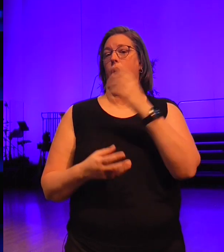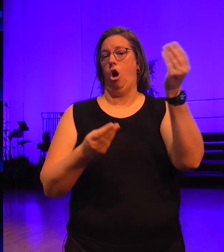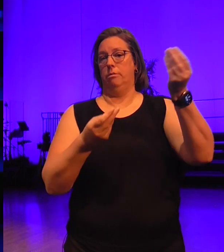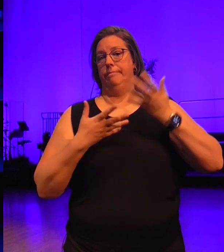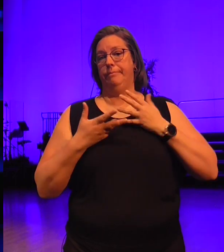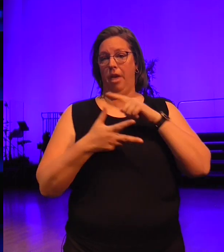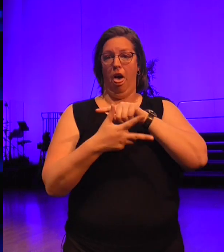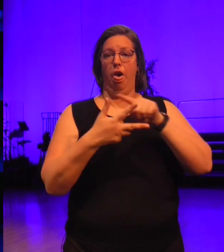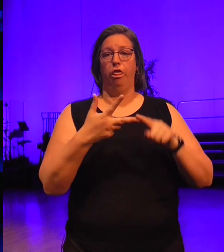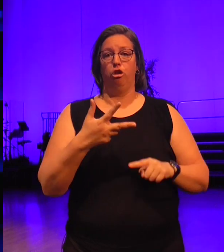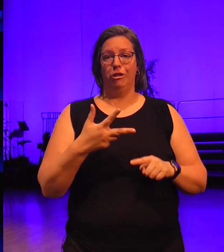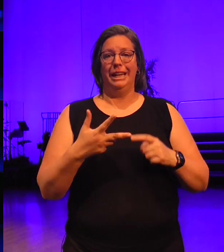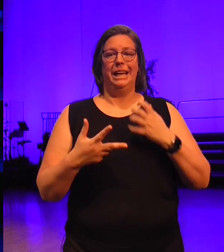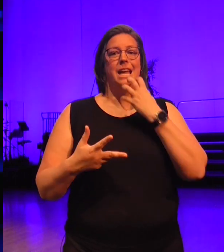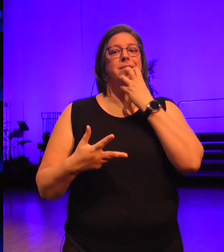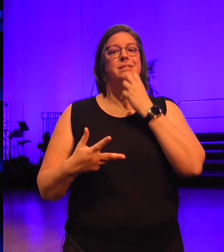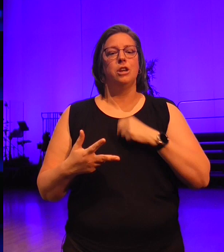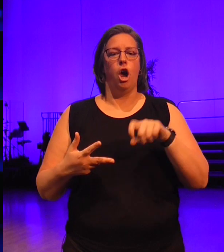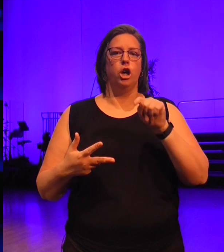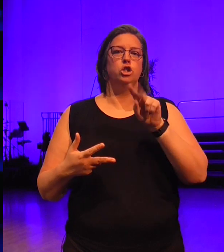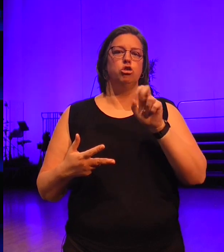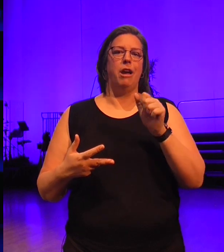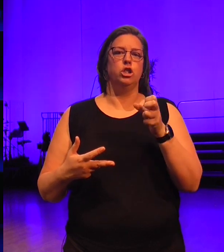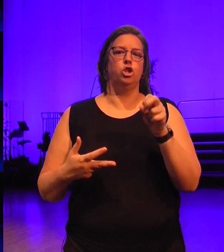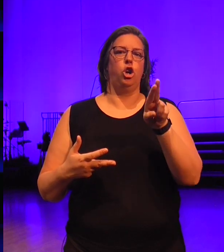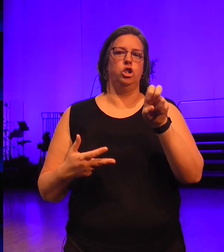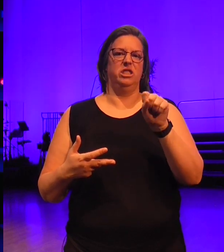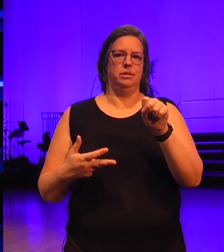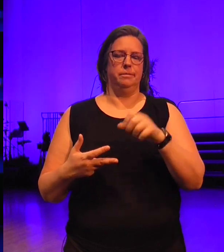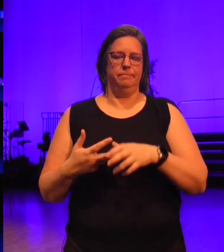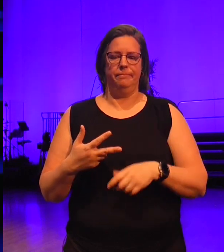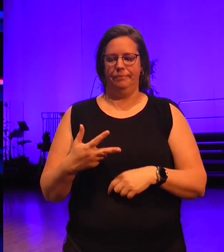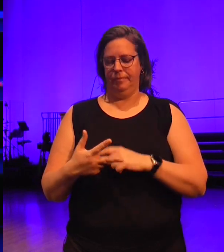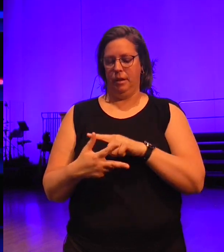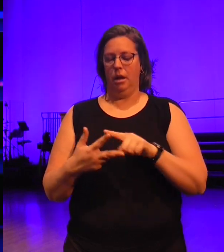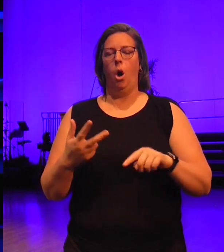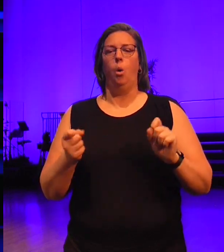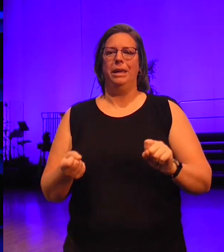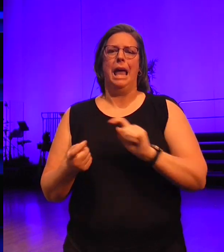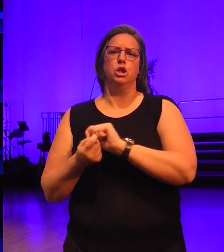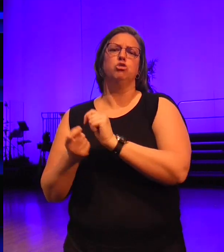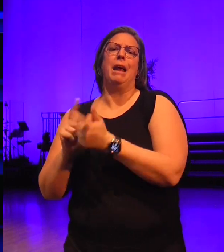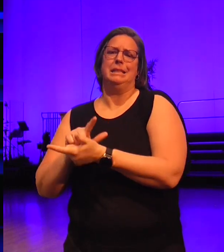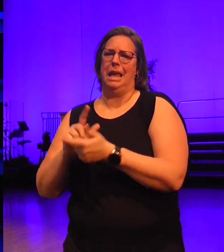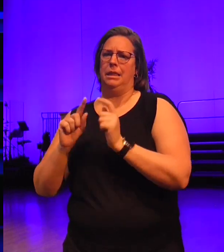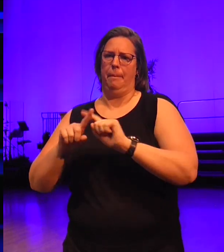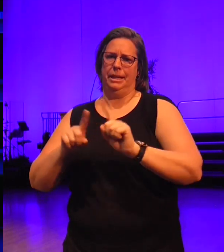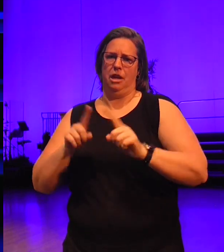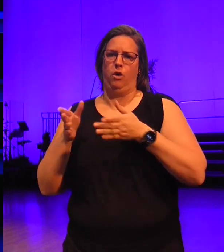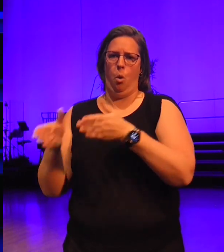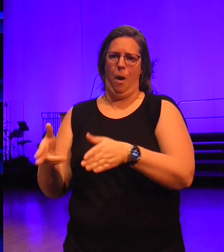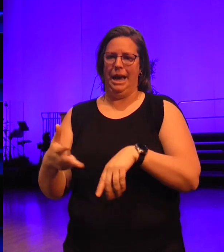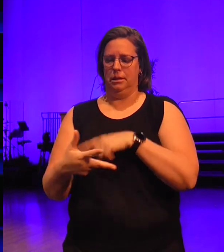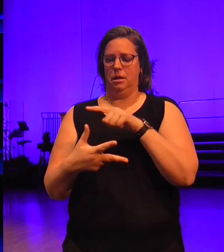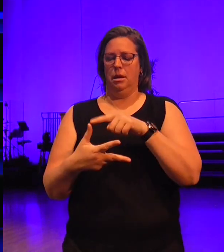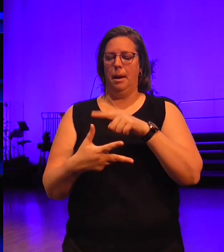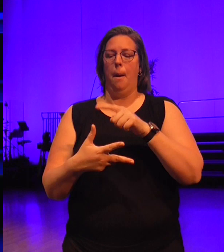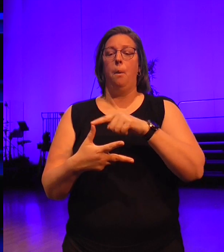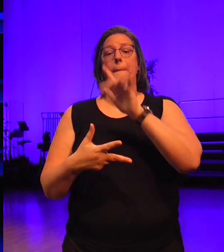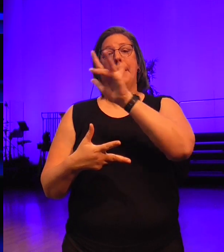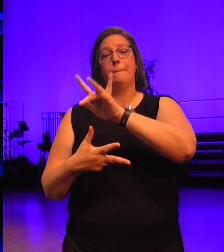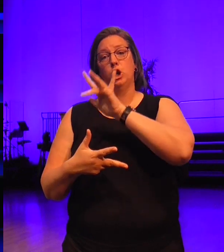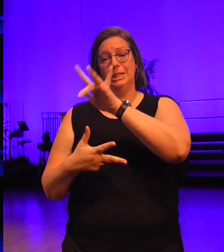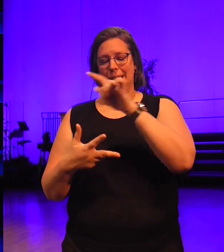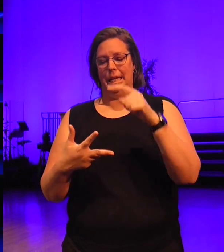treasures. And they can be translated in many ways, but today we're going to translate them as mercy,